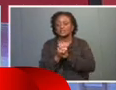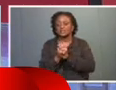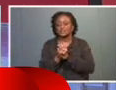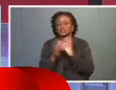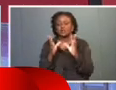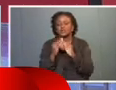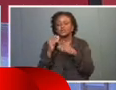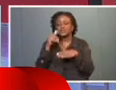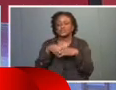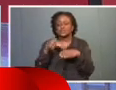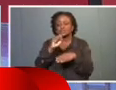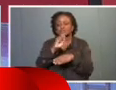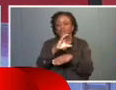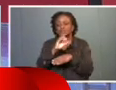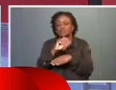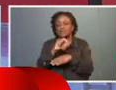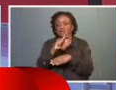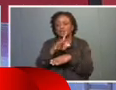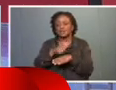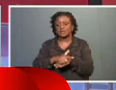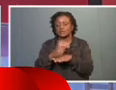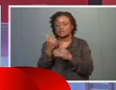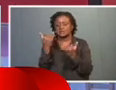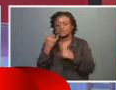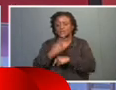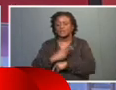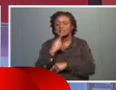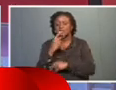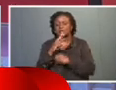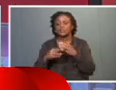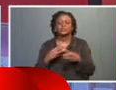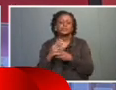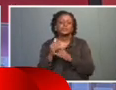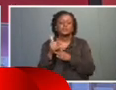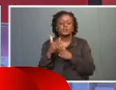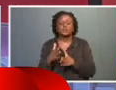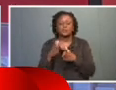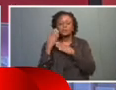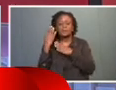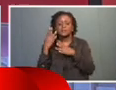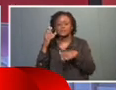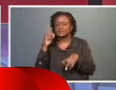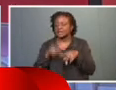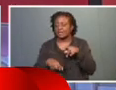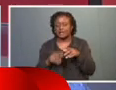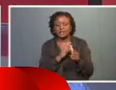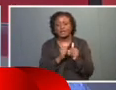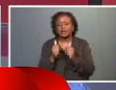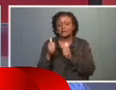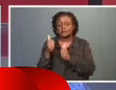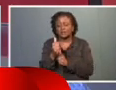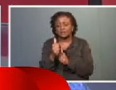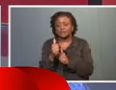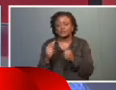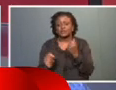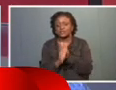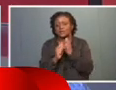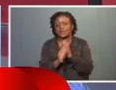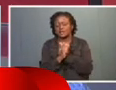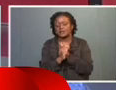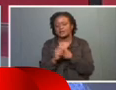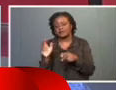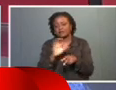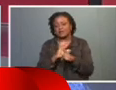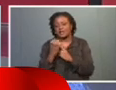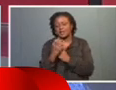Glasgow, Scotland today, telling world leaders that the Bahamas cannot outrun the threat of climate change any more than the world